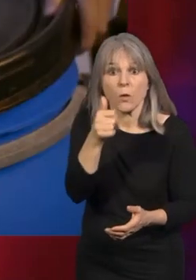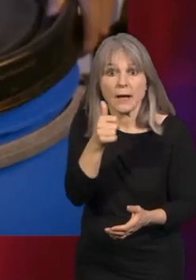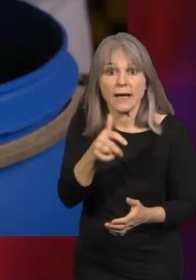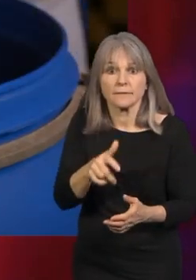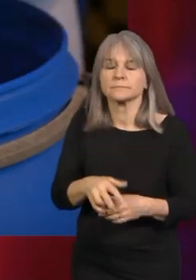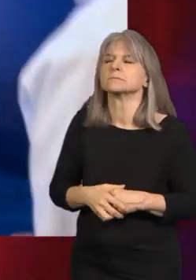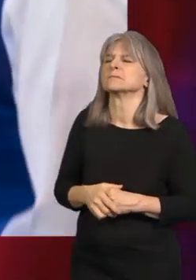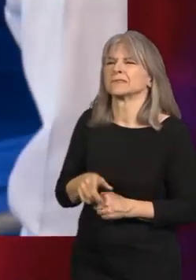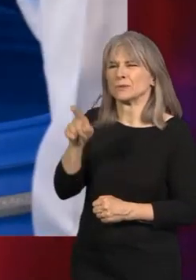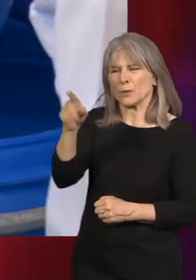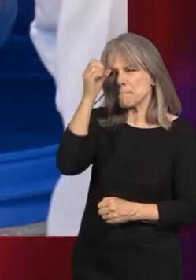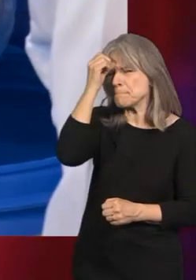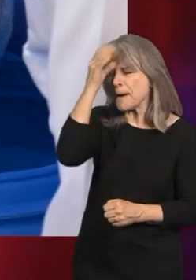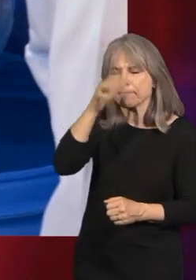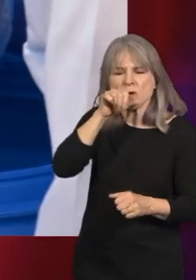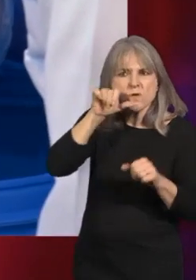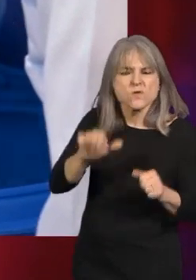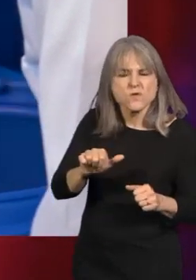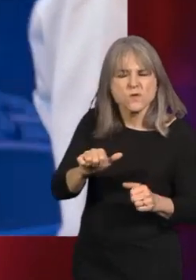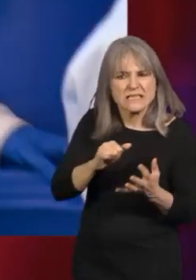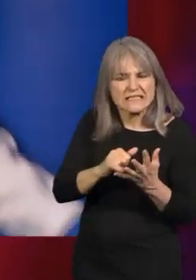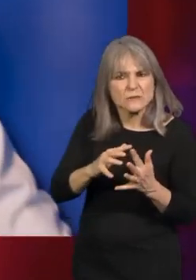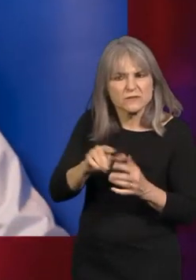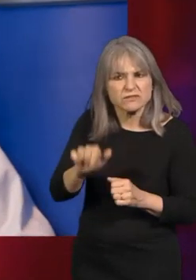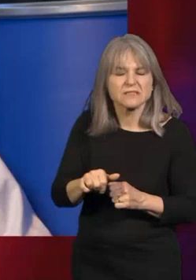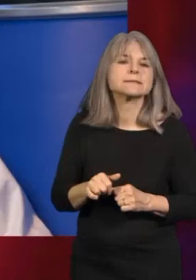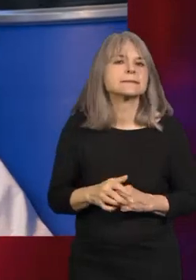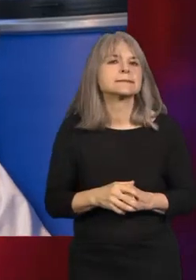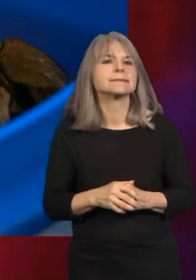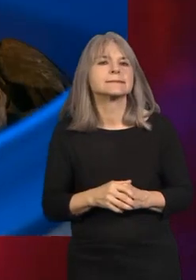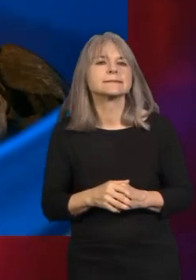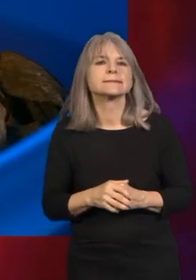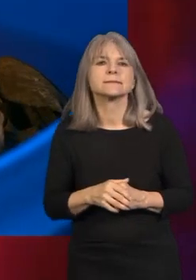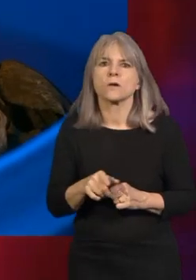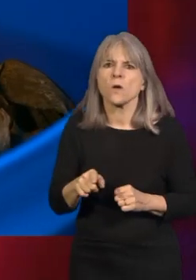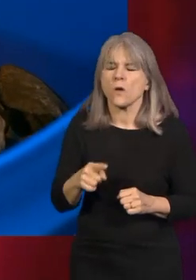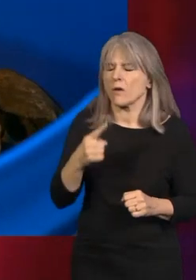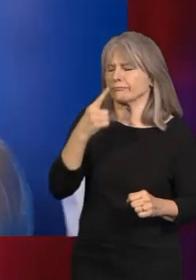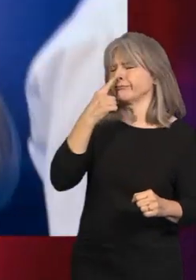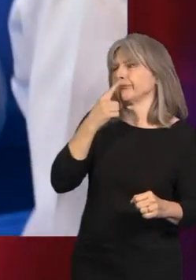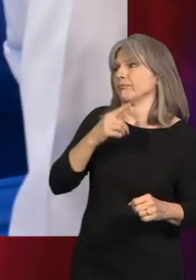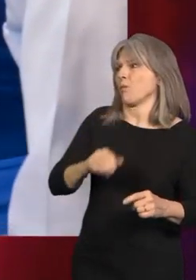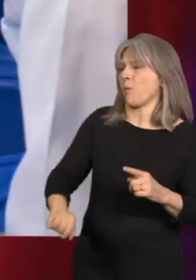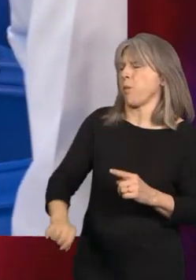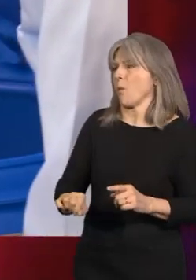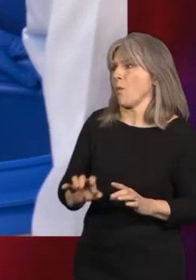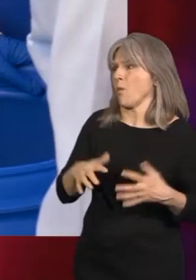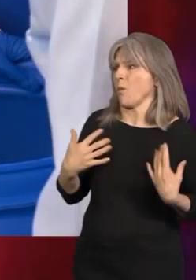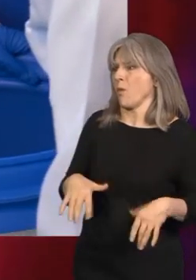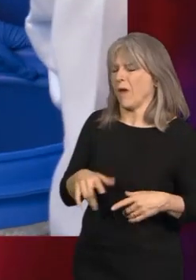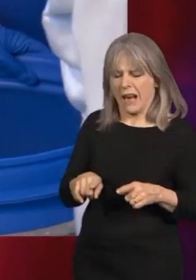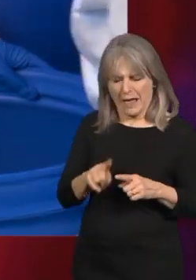it. Greg holds his head over an open barrel. That now smells like a different product. It's almost